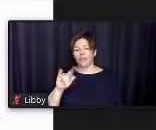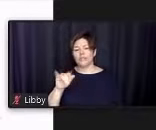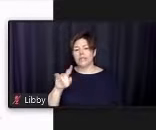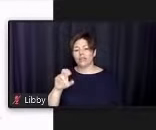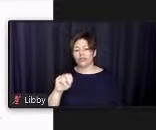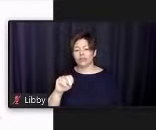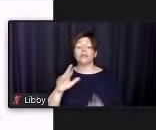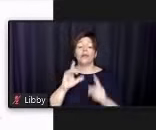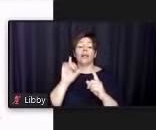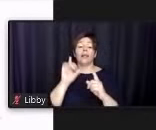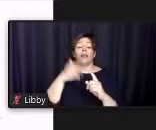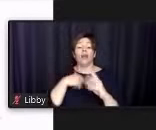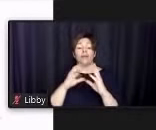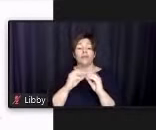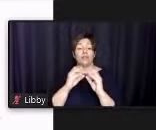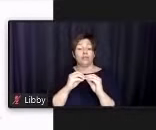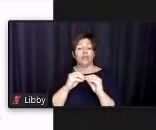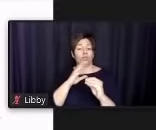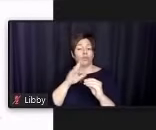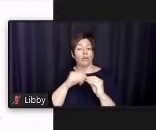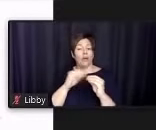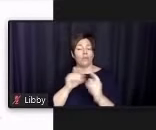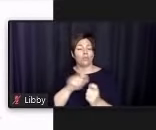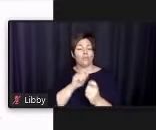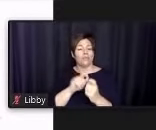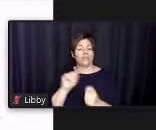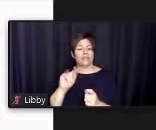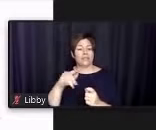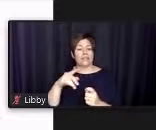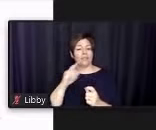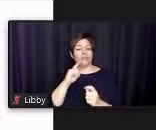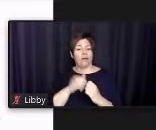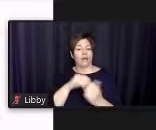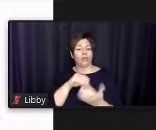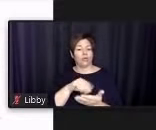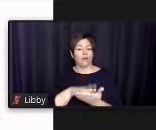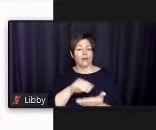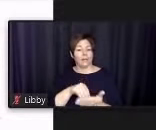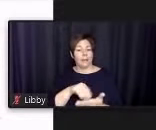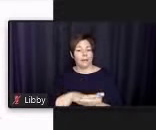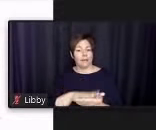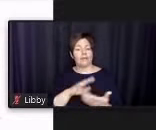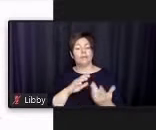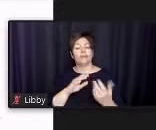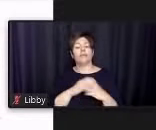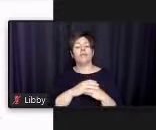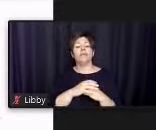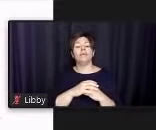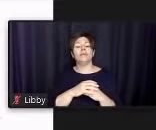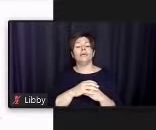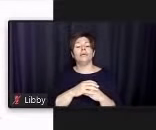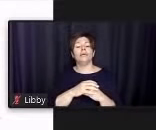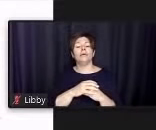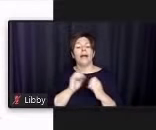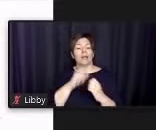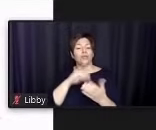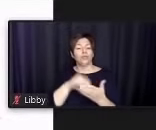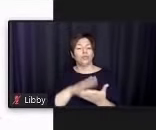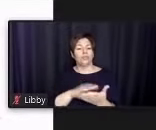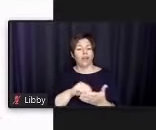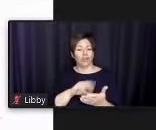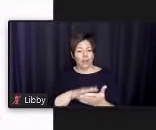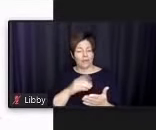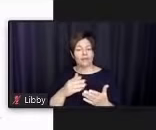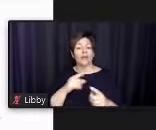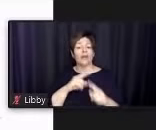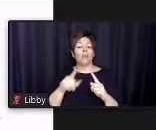going to talk more about specific tips for how to document what's going on. I've got 20 tips on how to actually document things like this. But